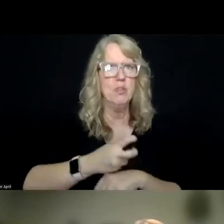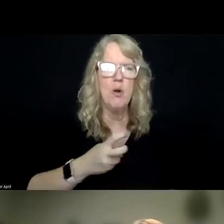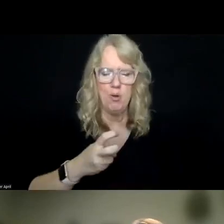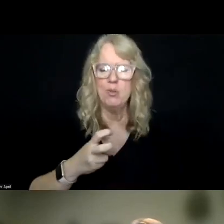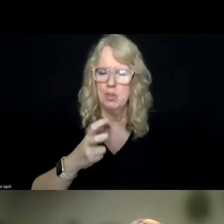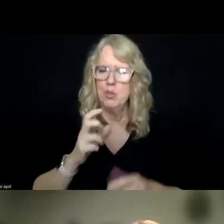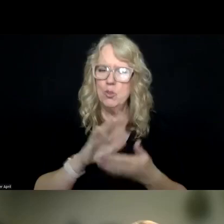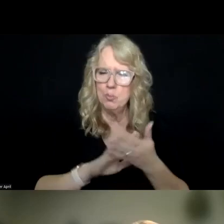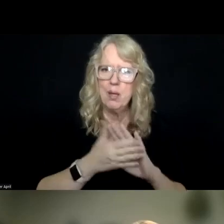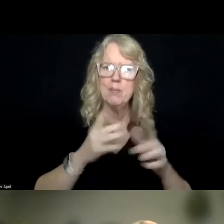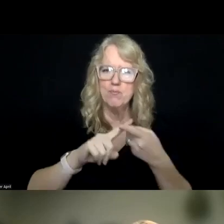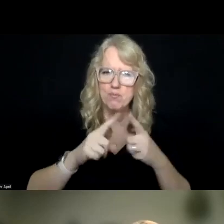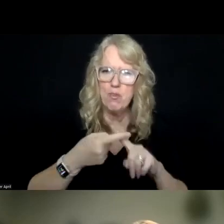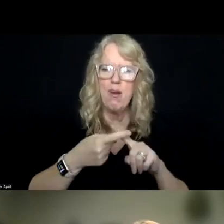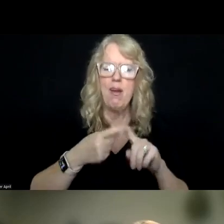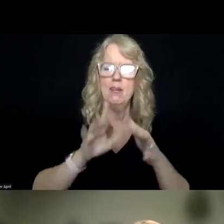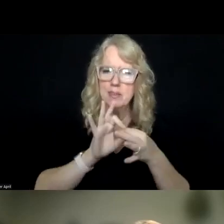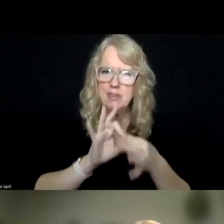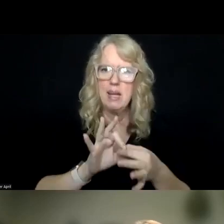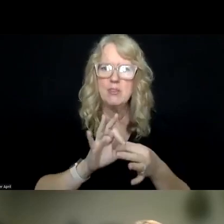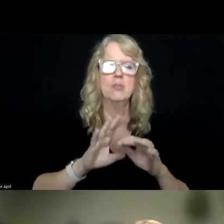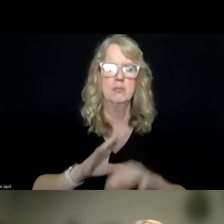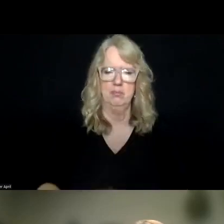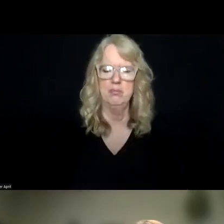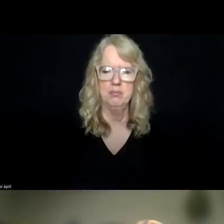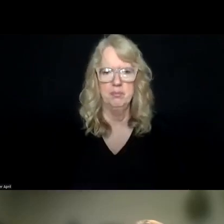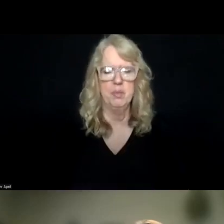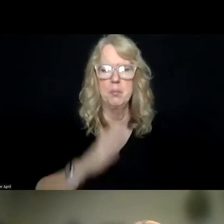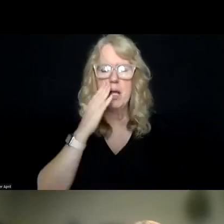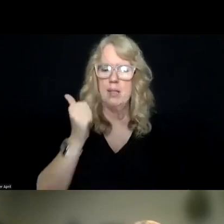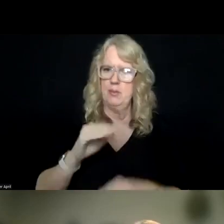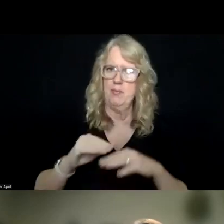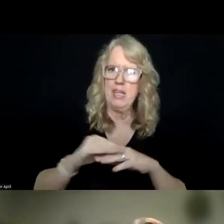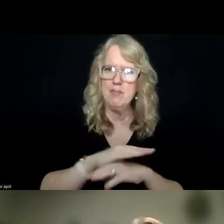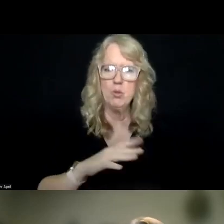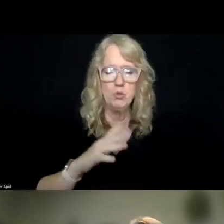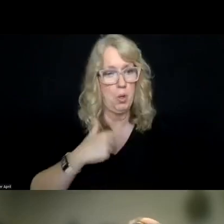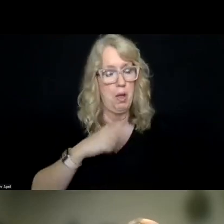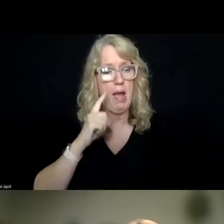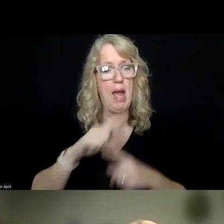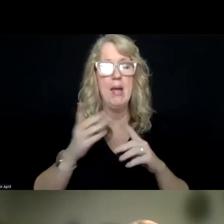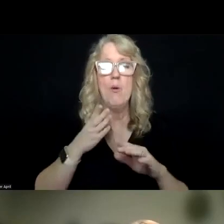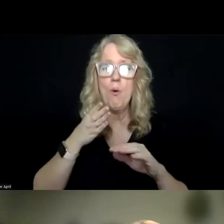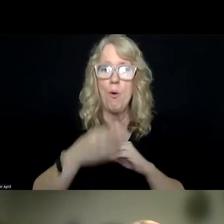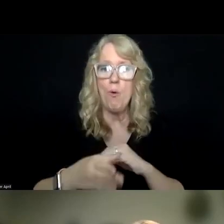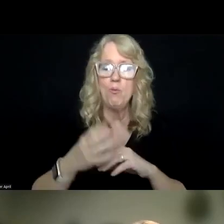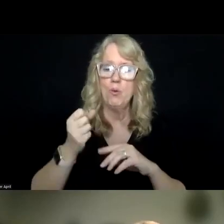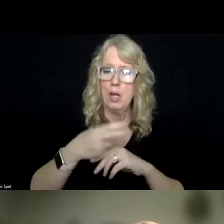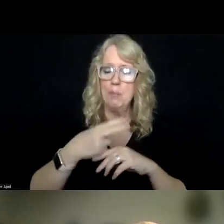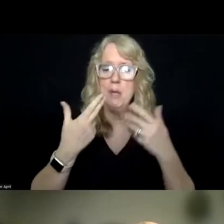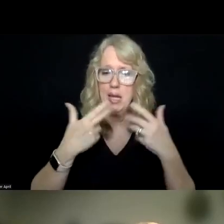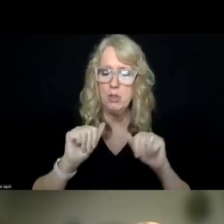to make friends and make connections because of those influences. And so I actually overcompensated. I tried